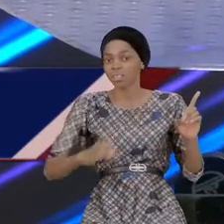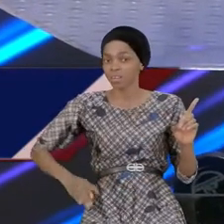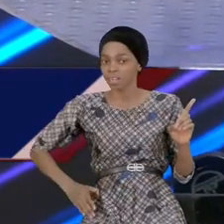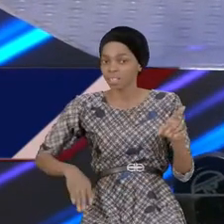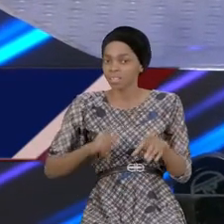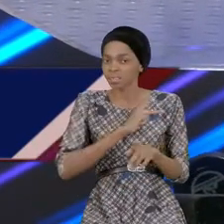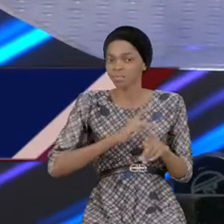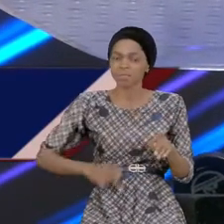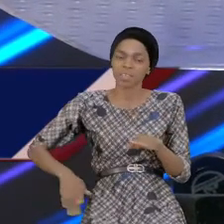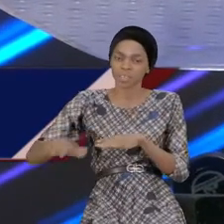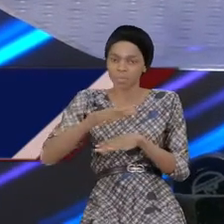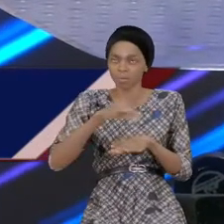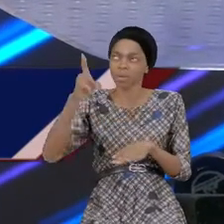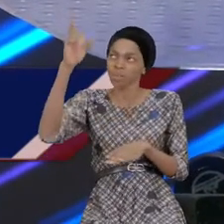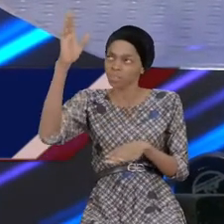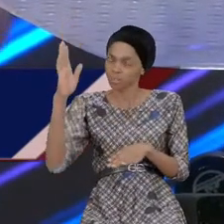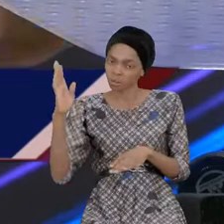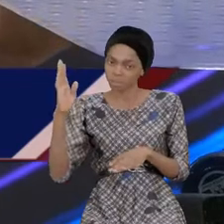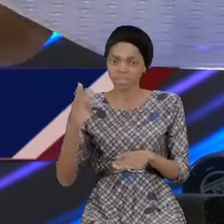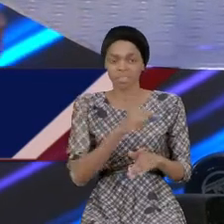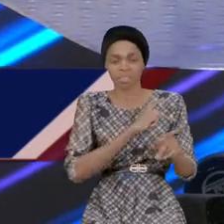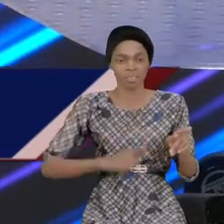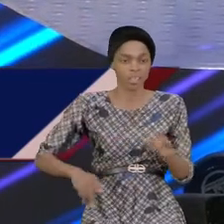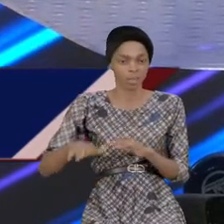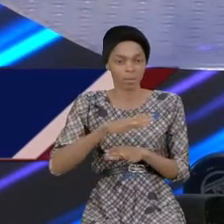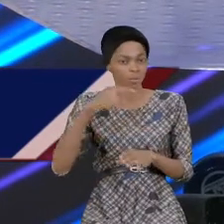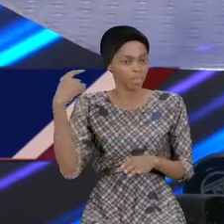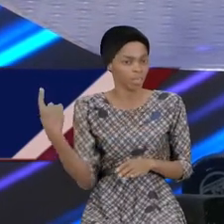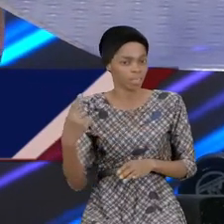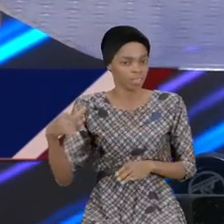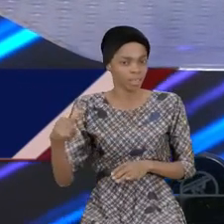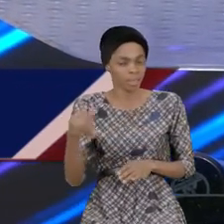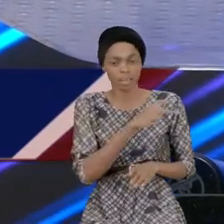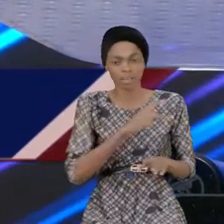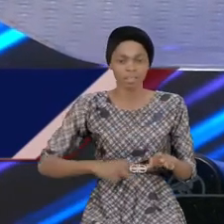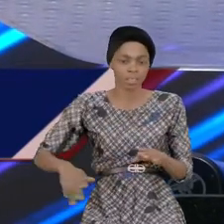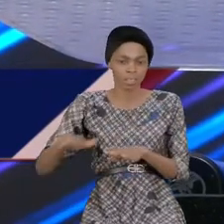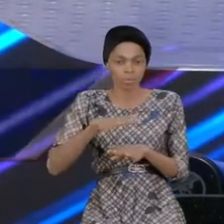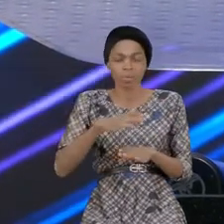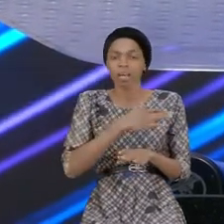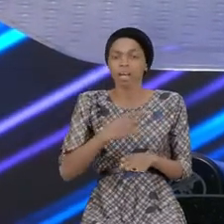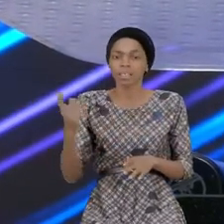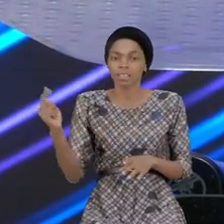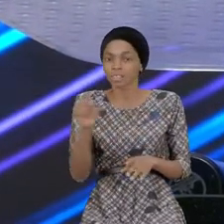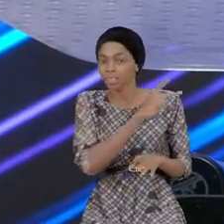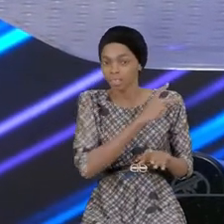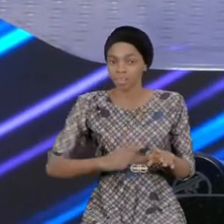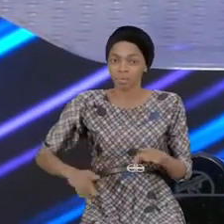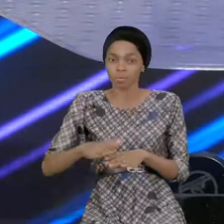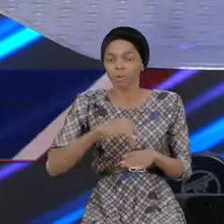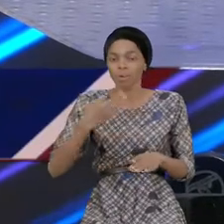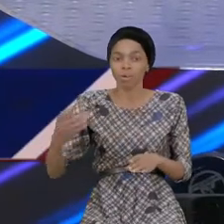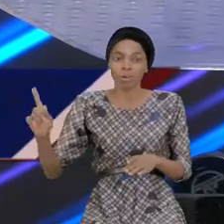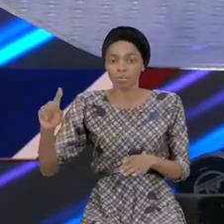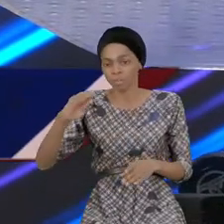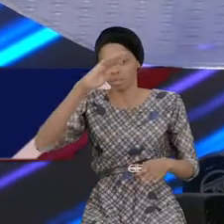kingdom, God's kingdom, the eternal kingdom, and the kingdom of the Son